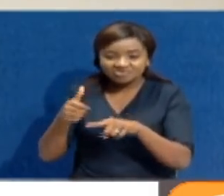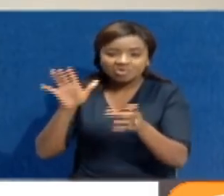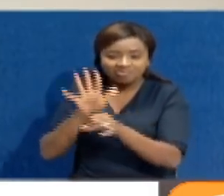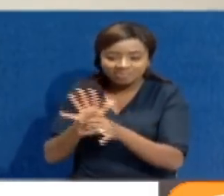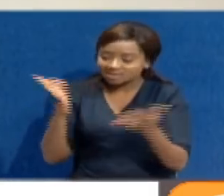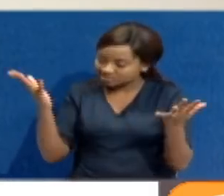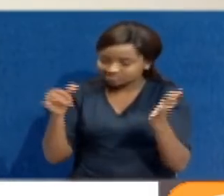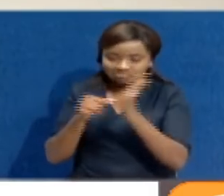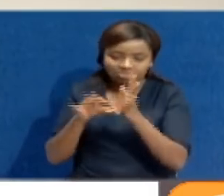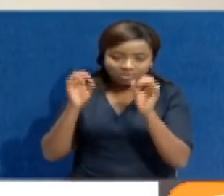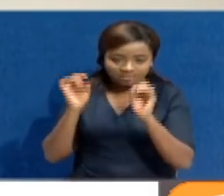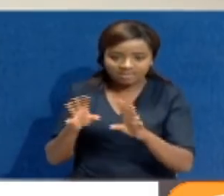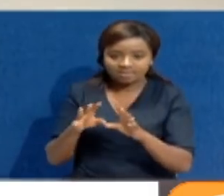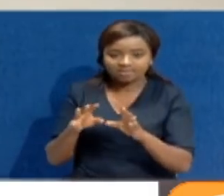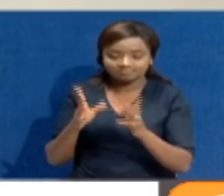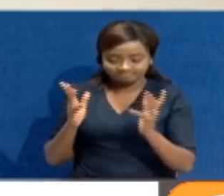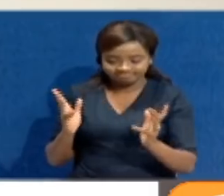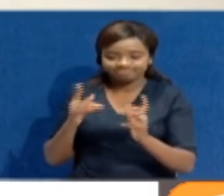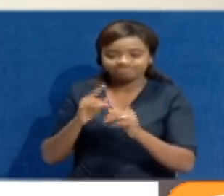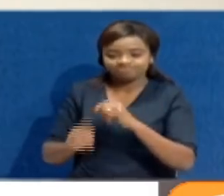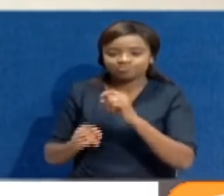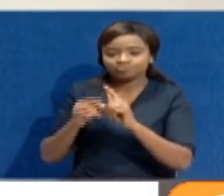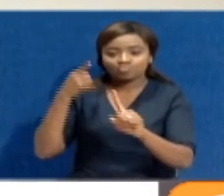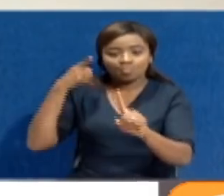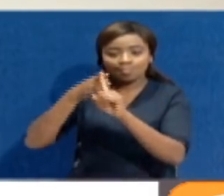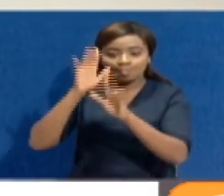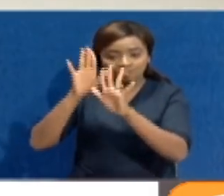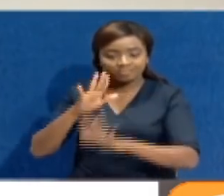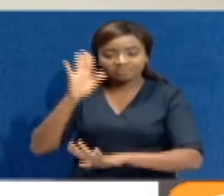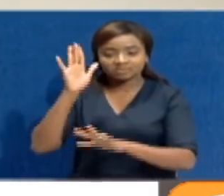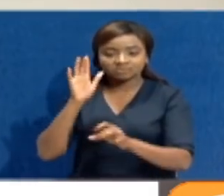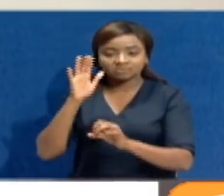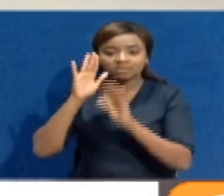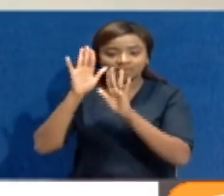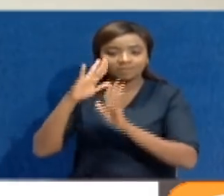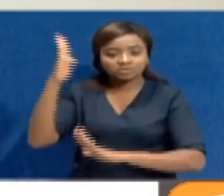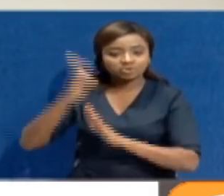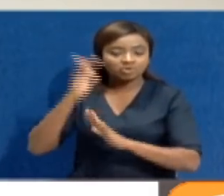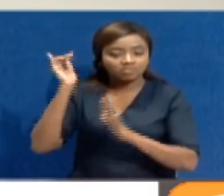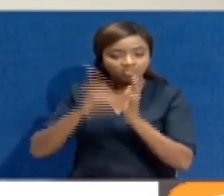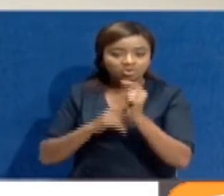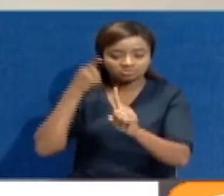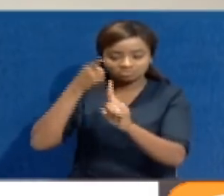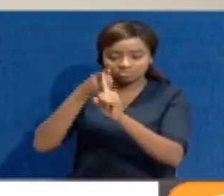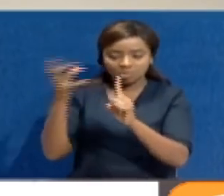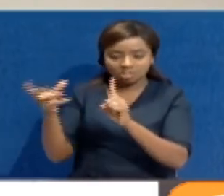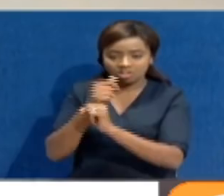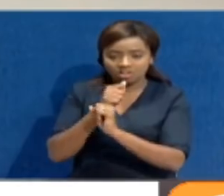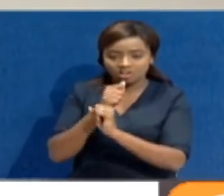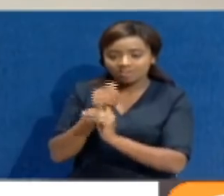in delivery of those numbers. I belong to that school. I belong to that team that want to deliver on the promises that we made to Kenyans in the